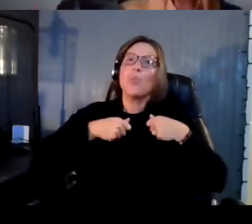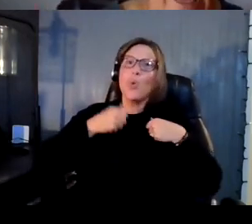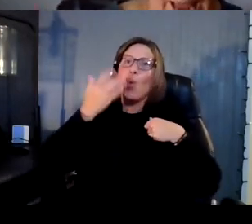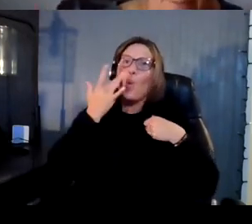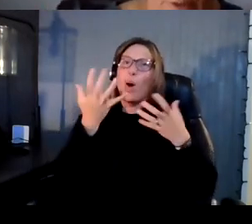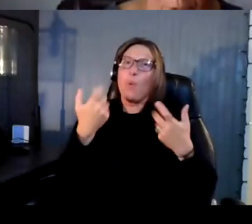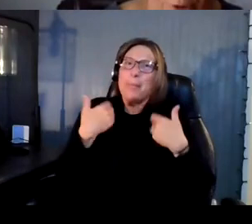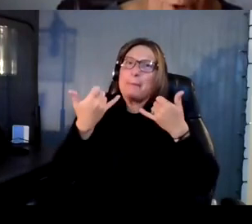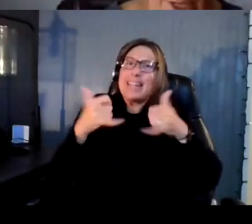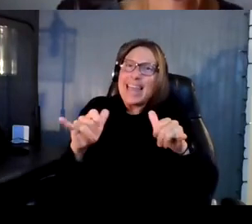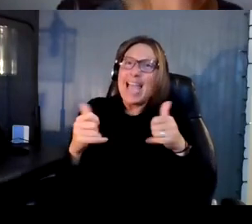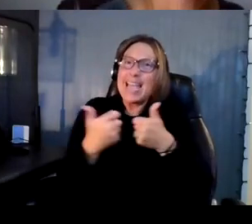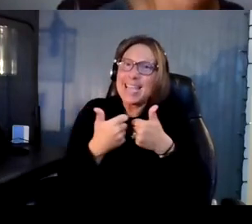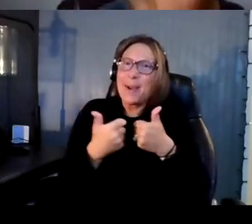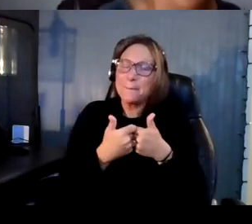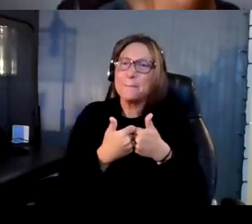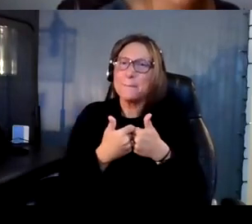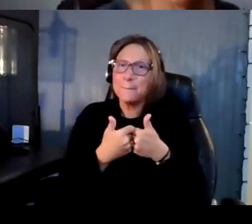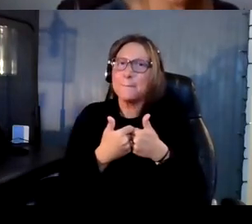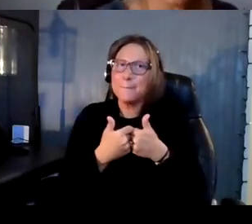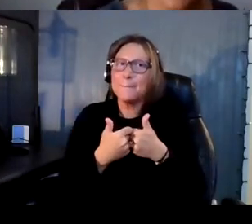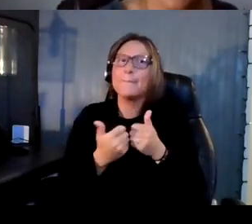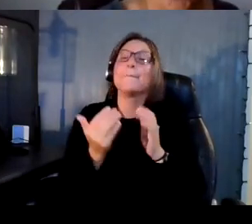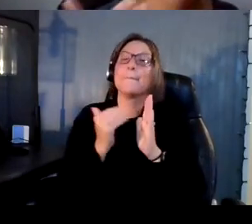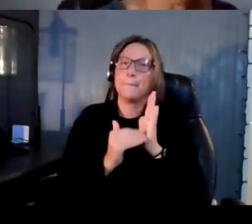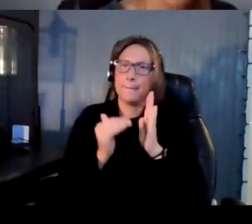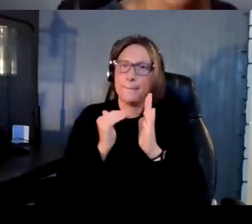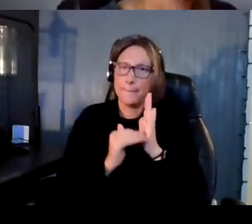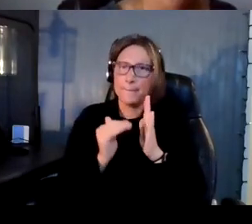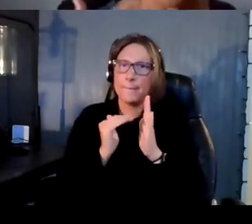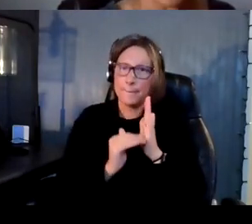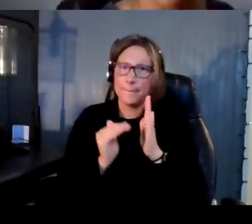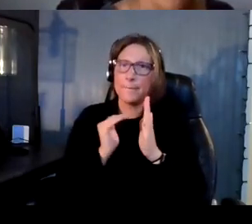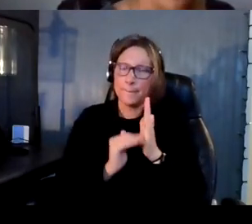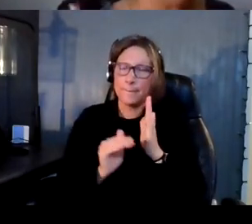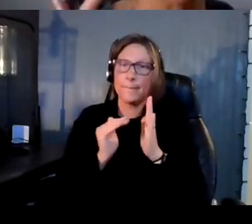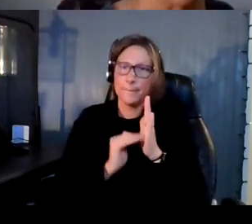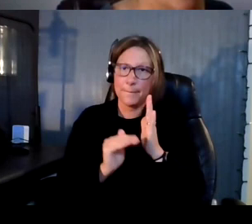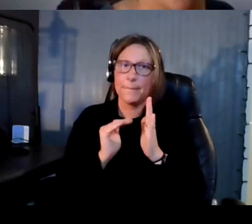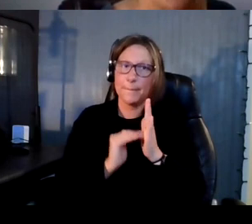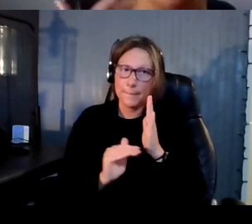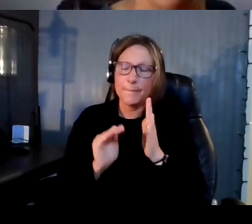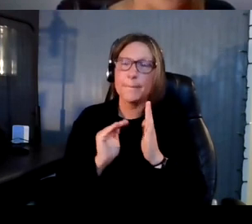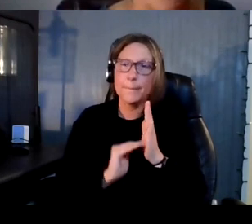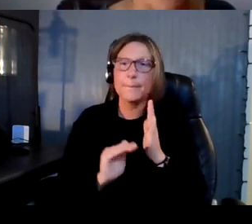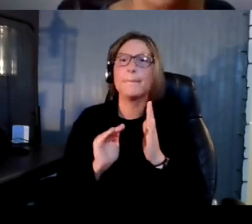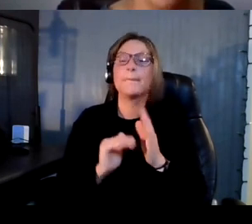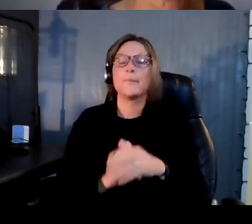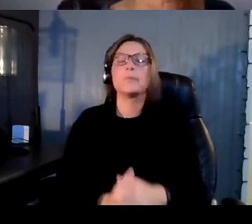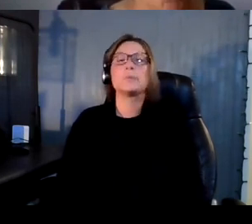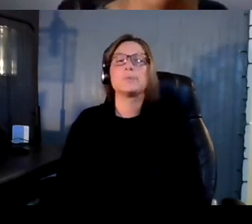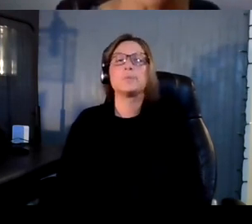play that game with her. And then the repetition. So over and over, we're going to play these things. We're going to do these